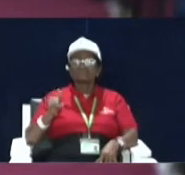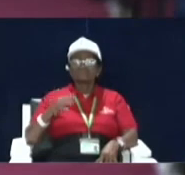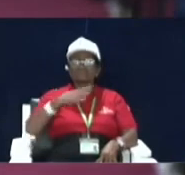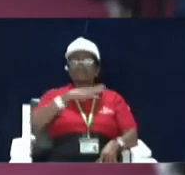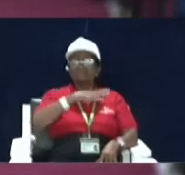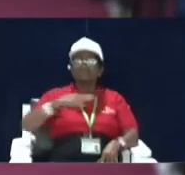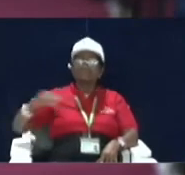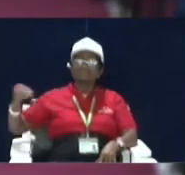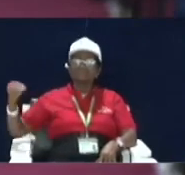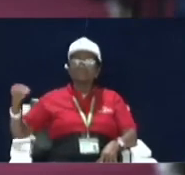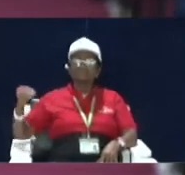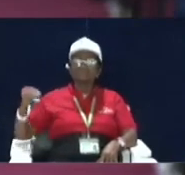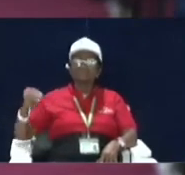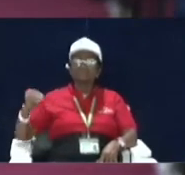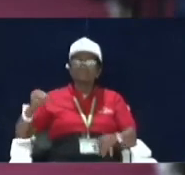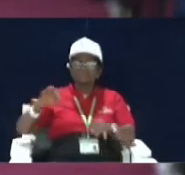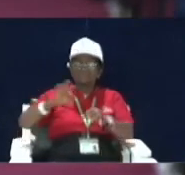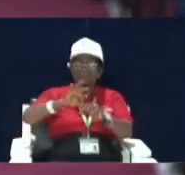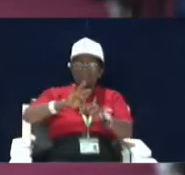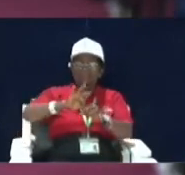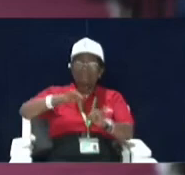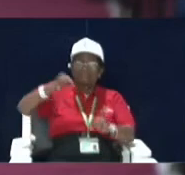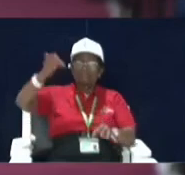and spiritually.